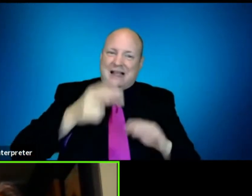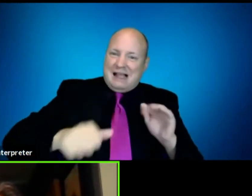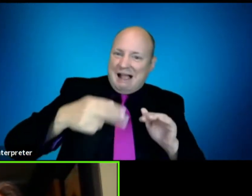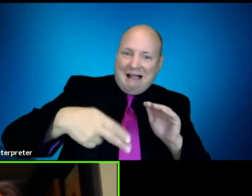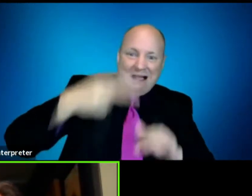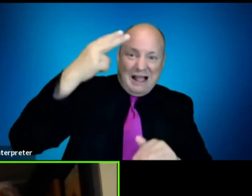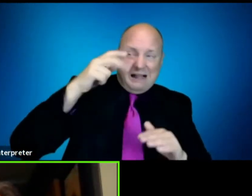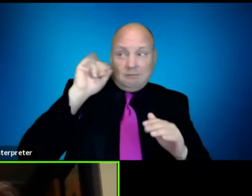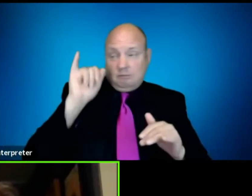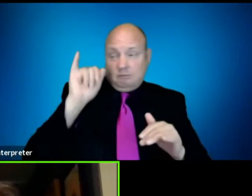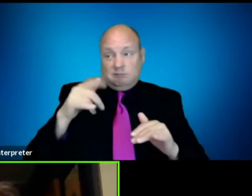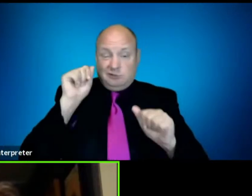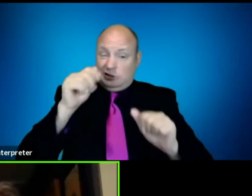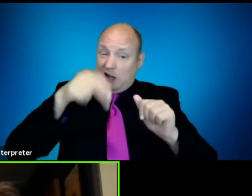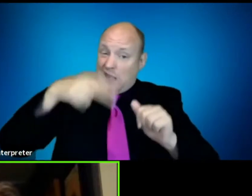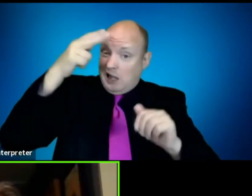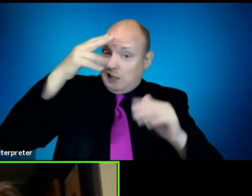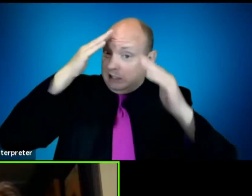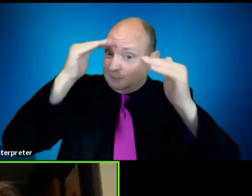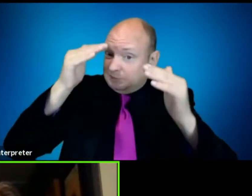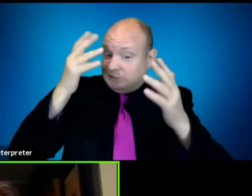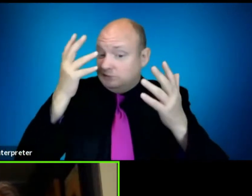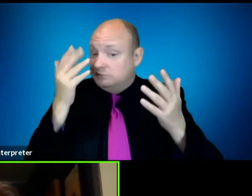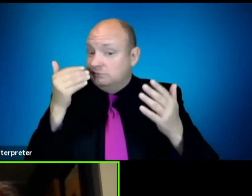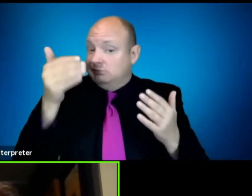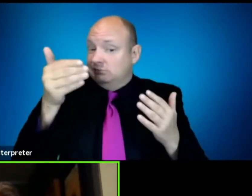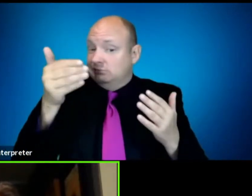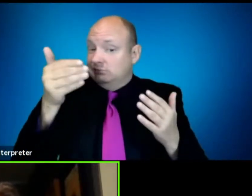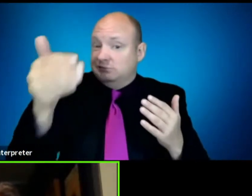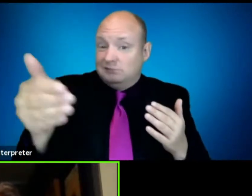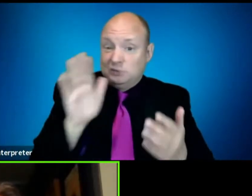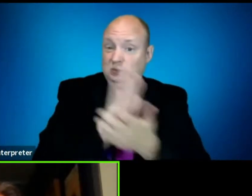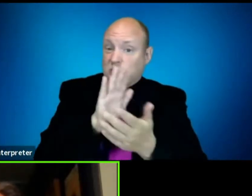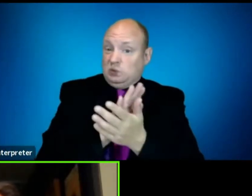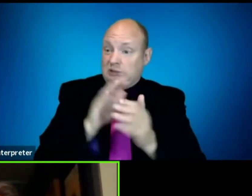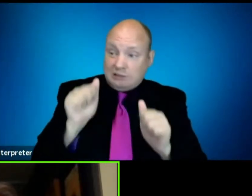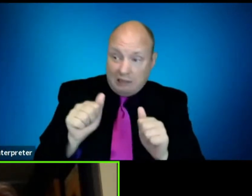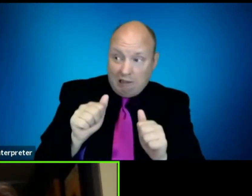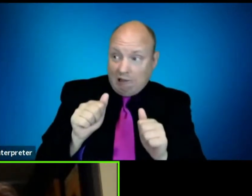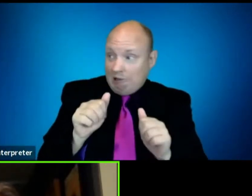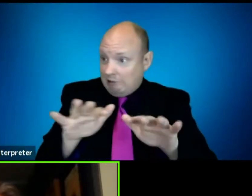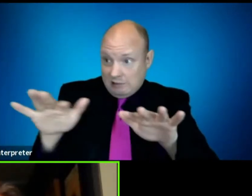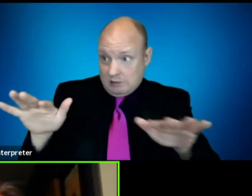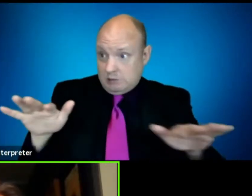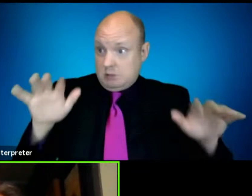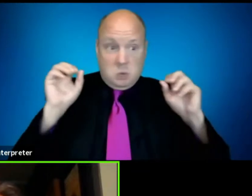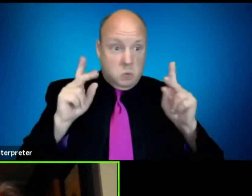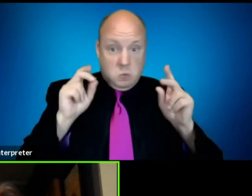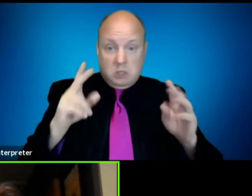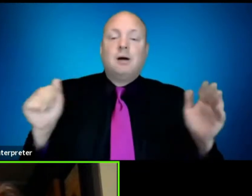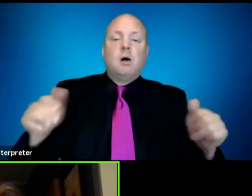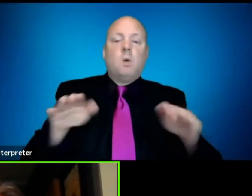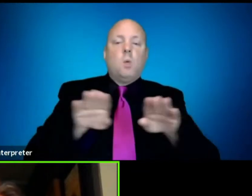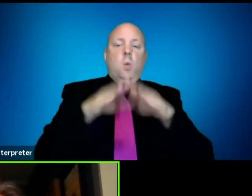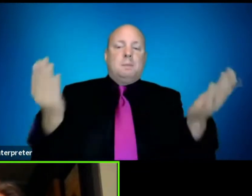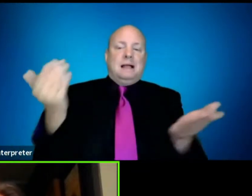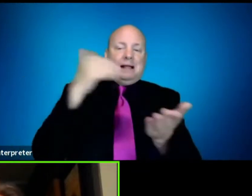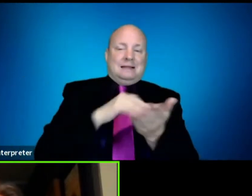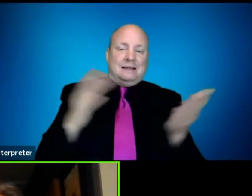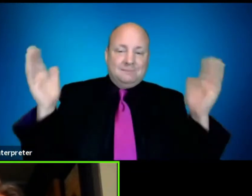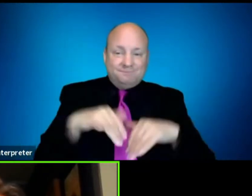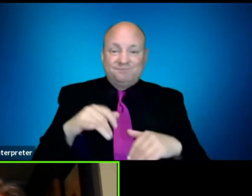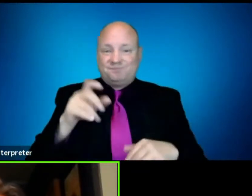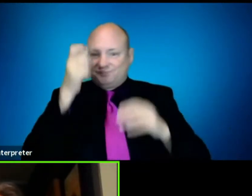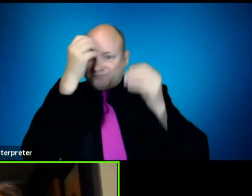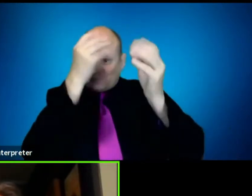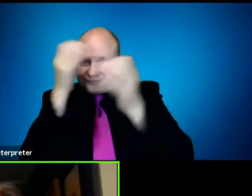reopen. But we all have a part to keep those schools open. If you're a parent or a staff member in school, think about